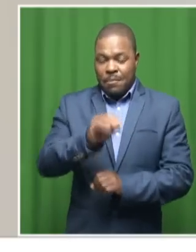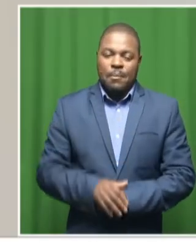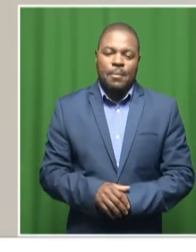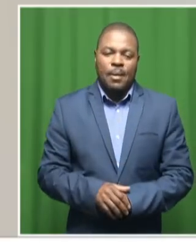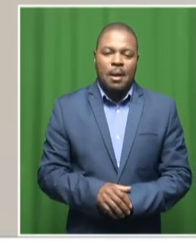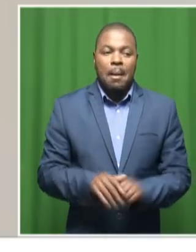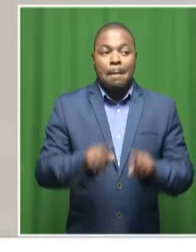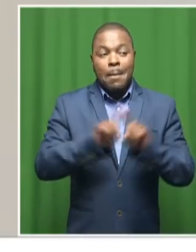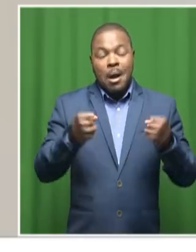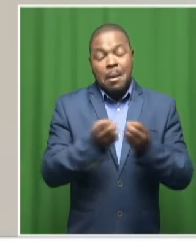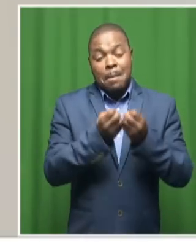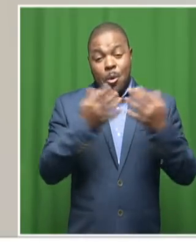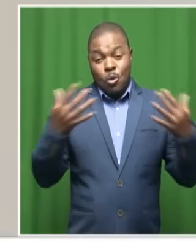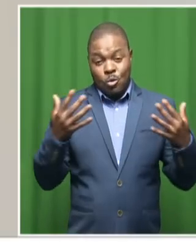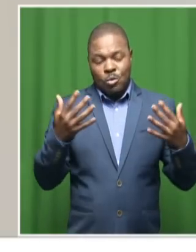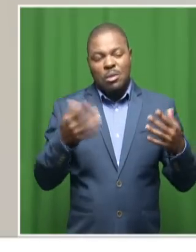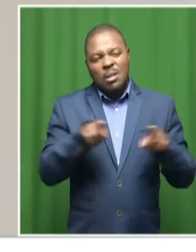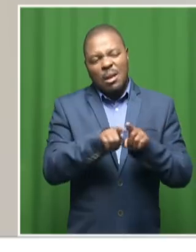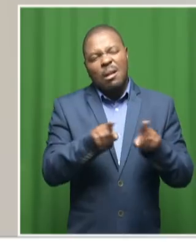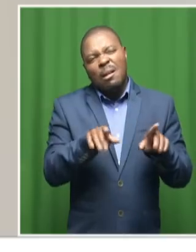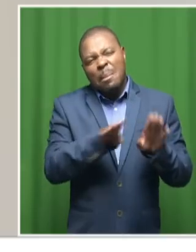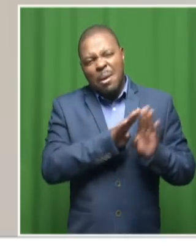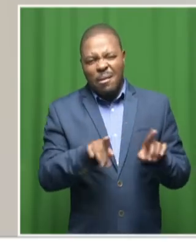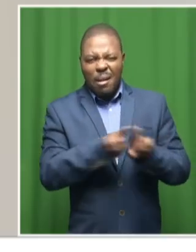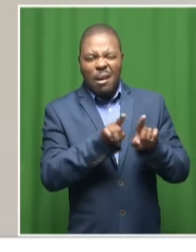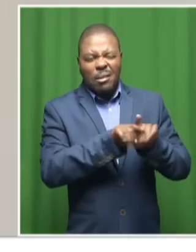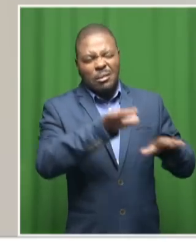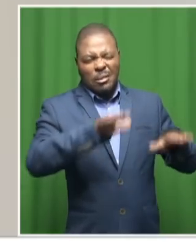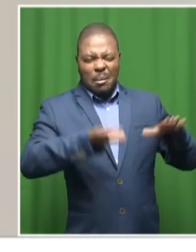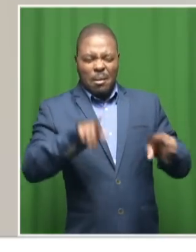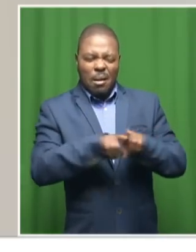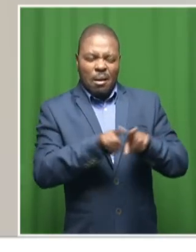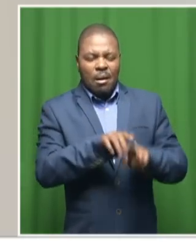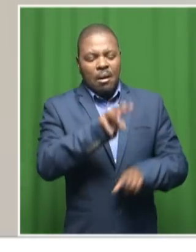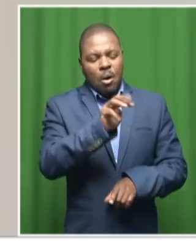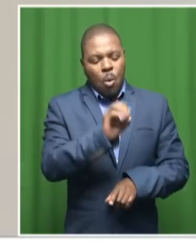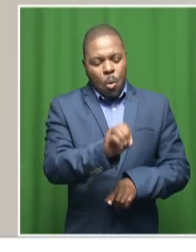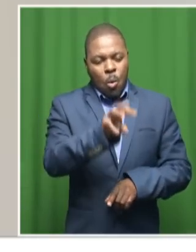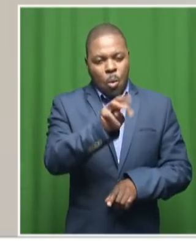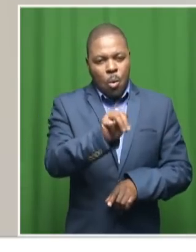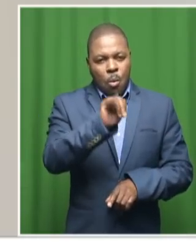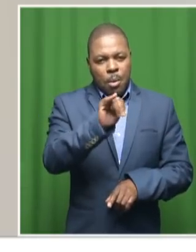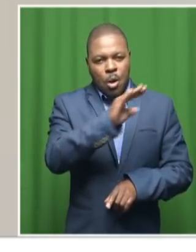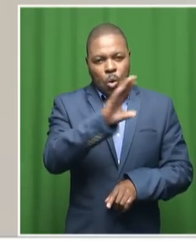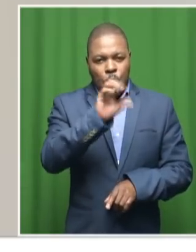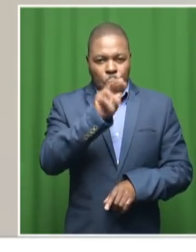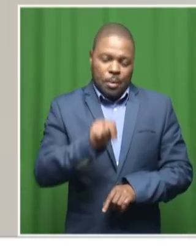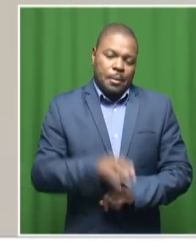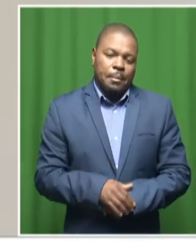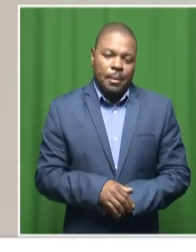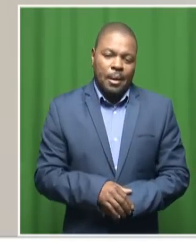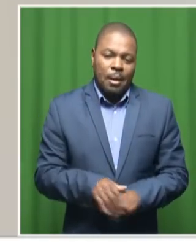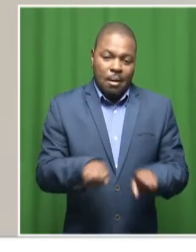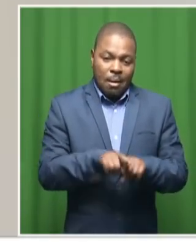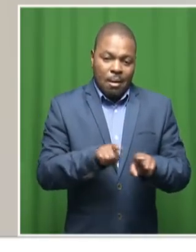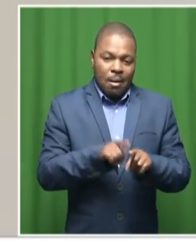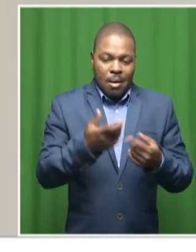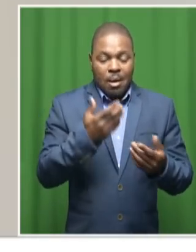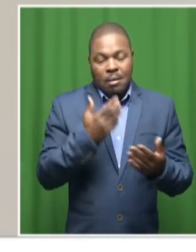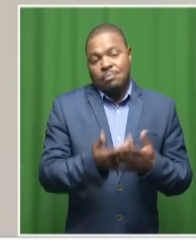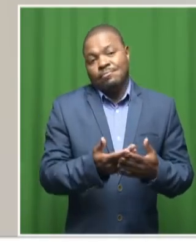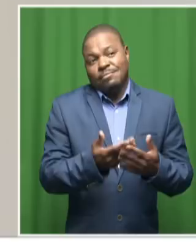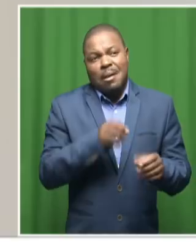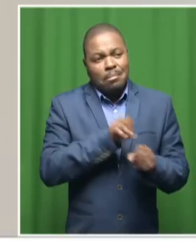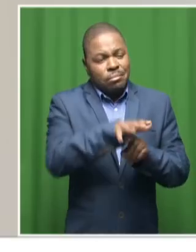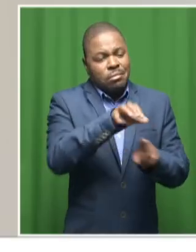them just behave in the same way as the original Omicron, which does not give it's high transmissibility,